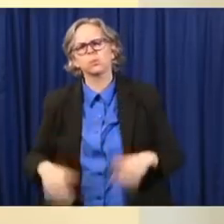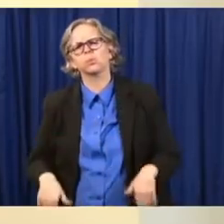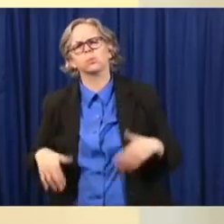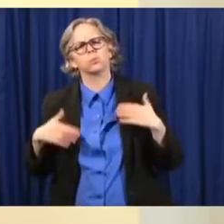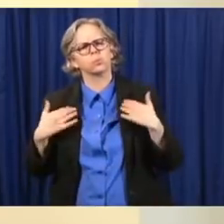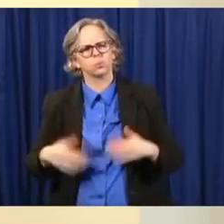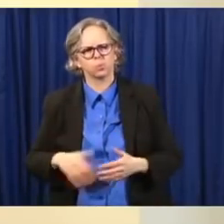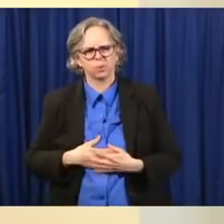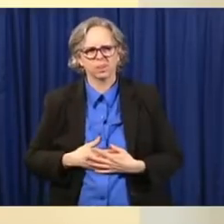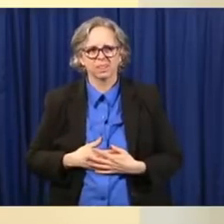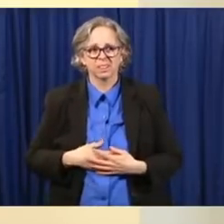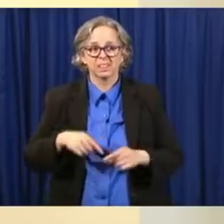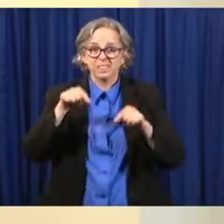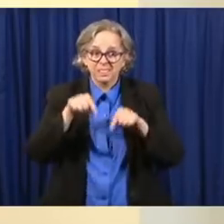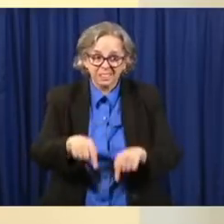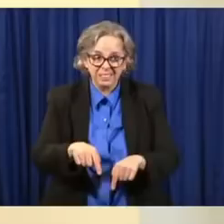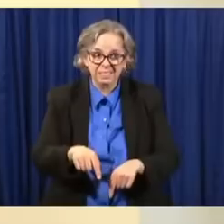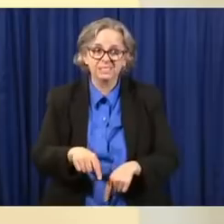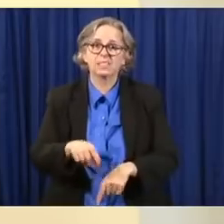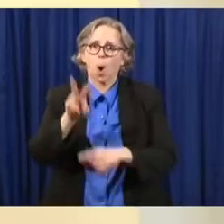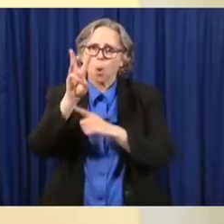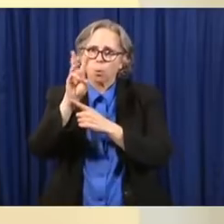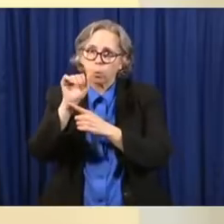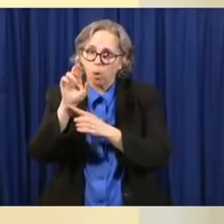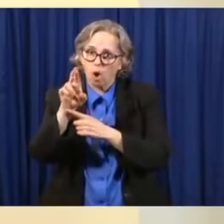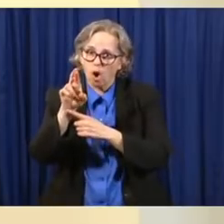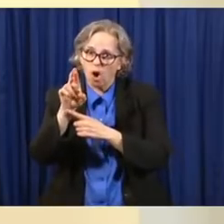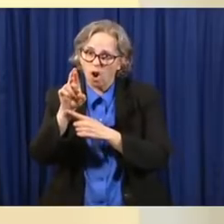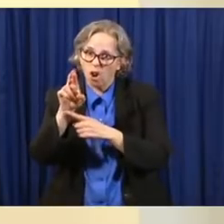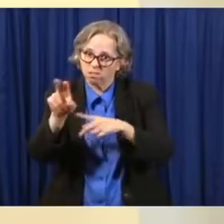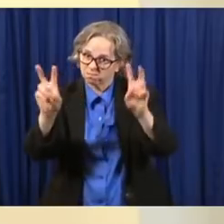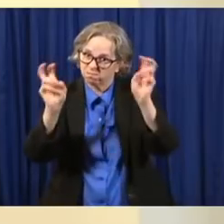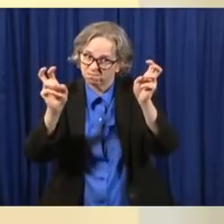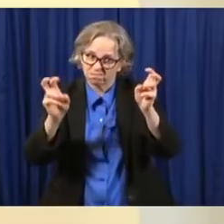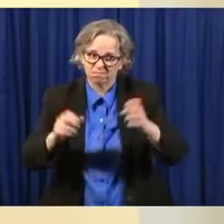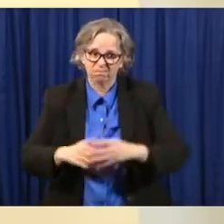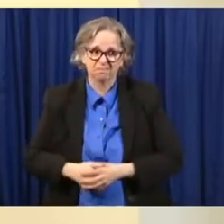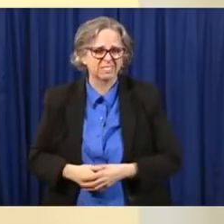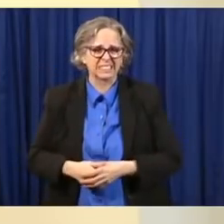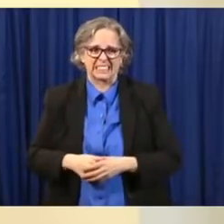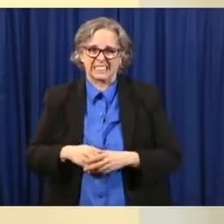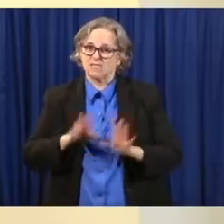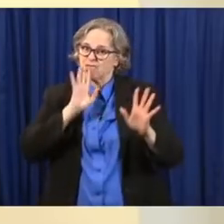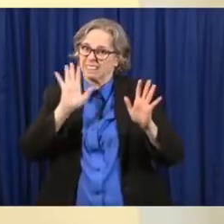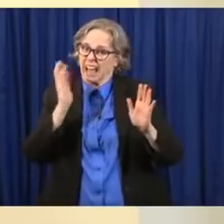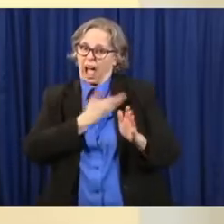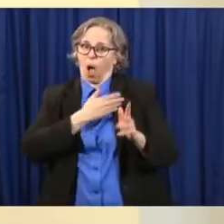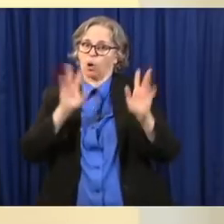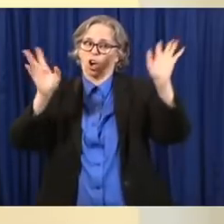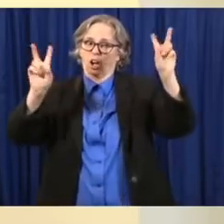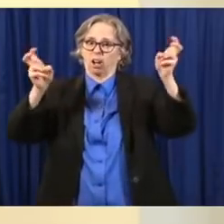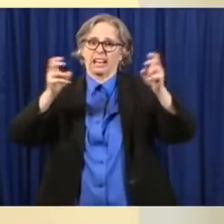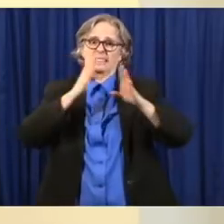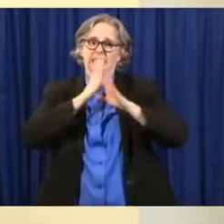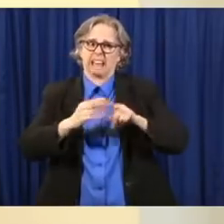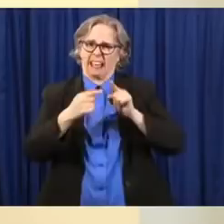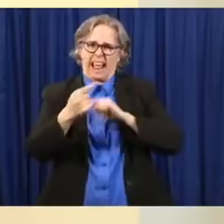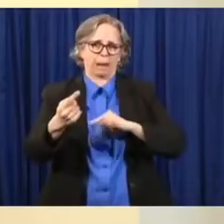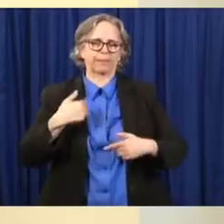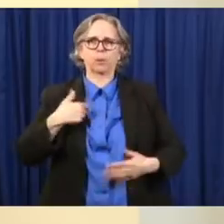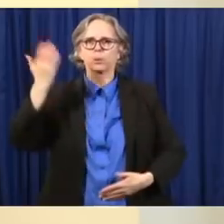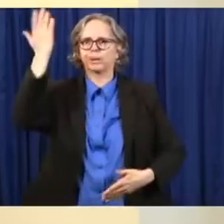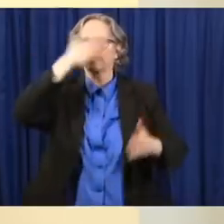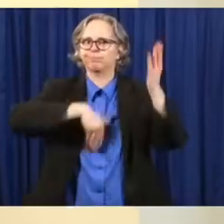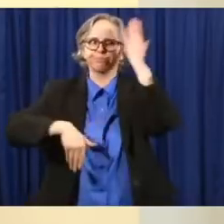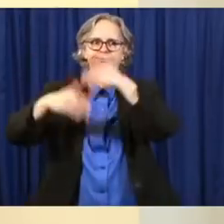is a war. It has been a silent enemy all along. And what a pandemic does is far more